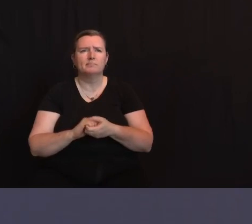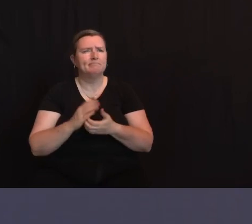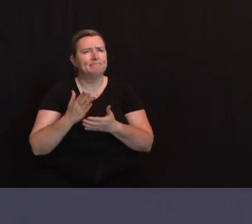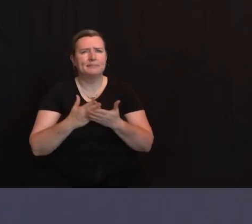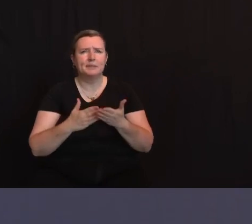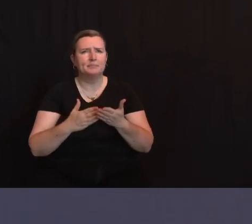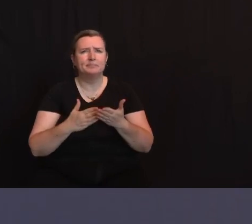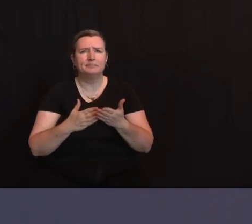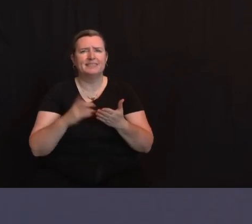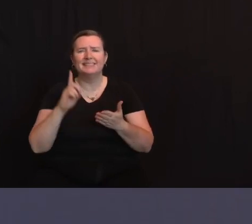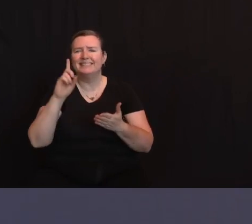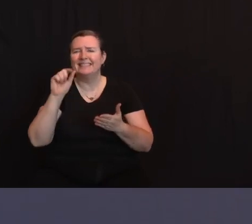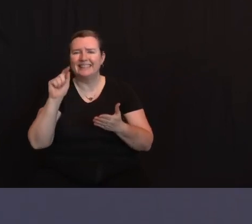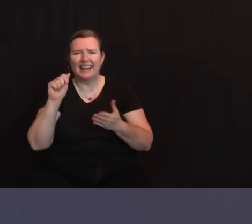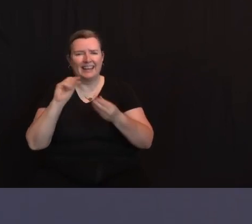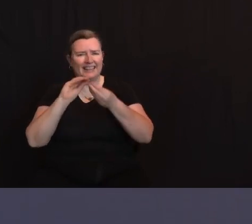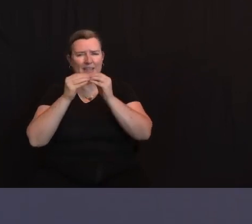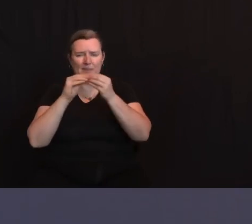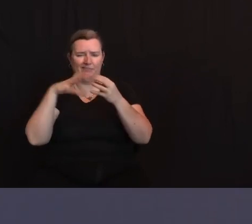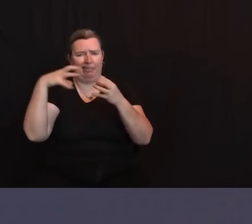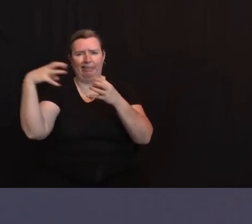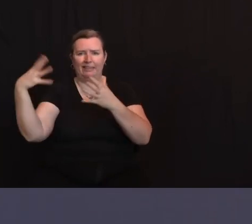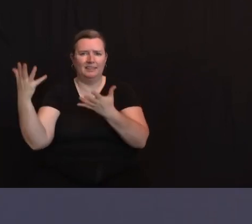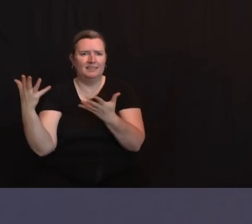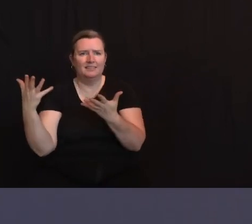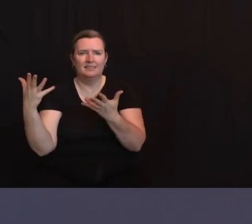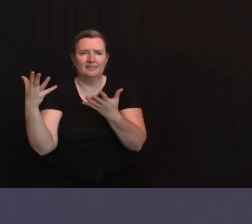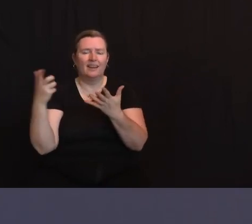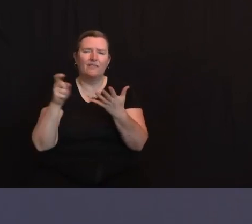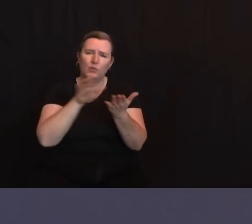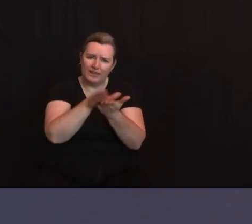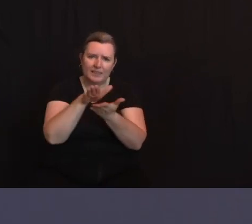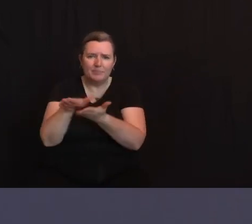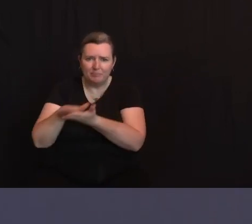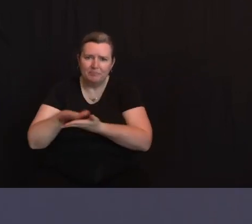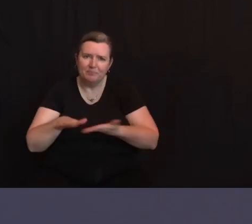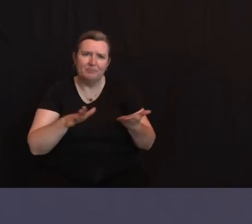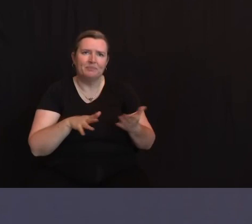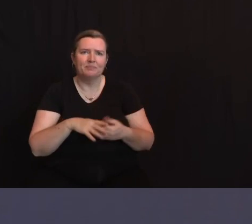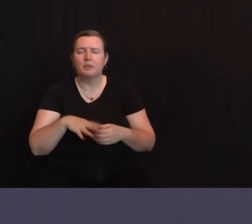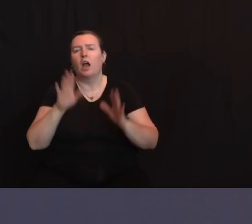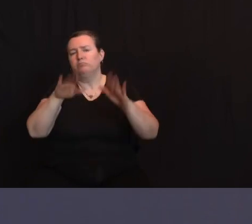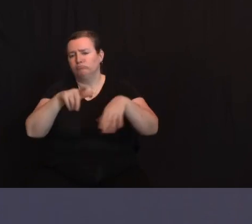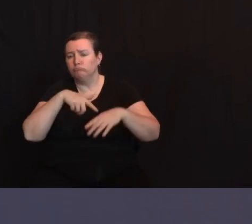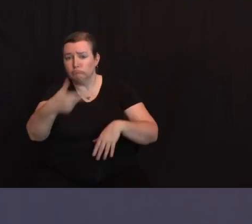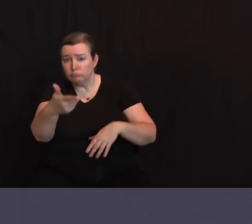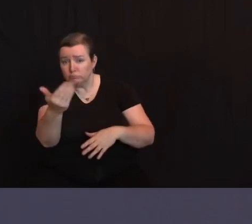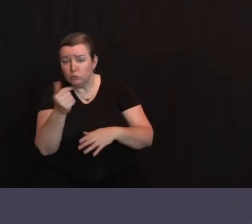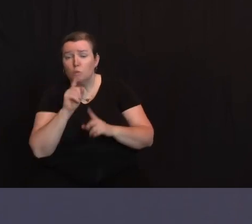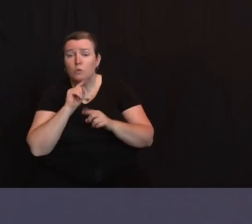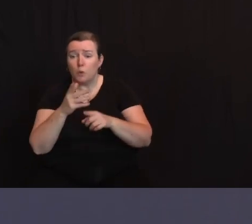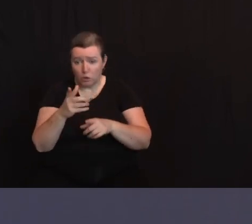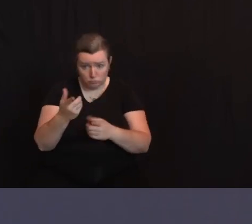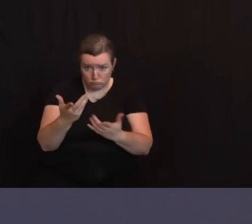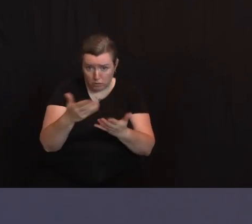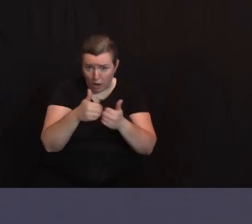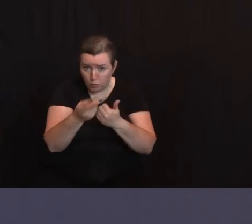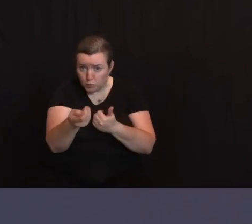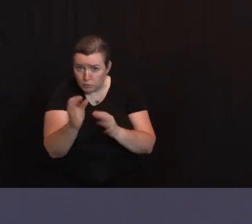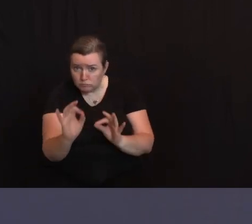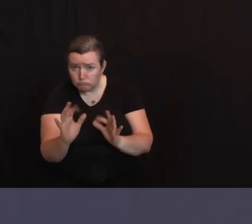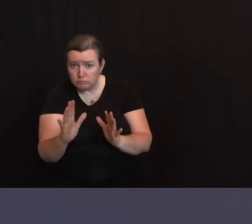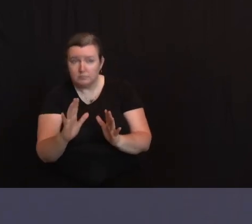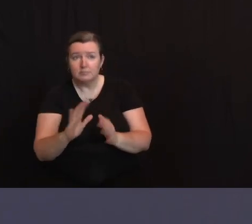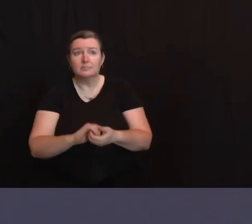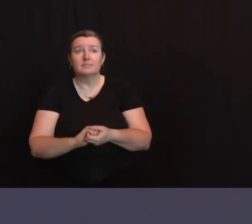data ends that we have. So Brent, we'll start with you. Mr. Met, good afternoon. So I had to